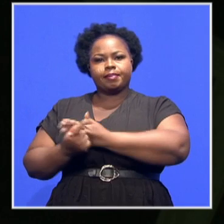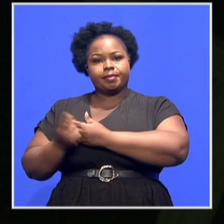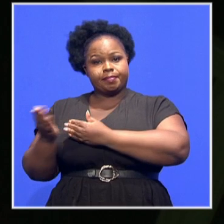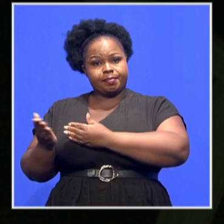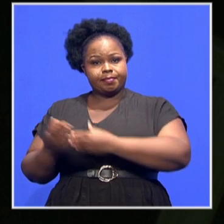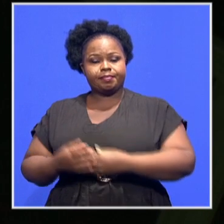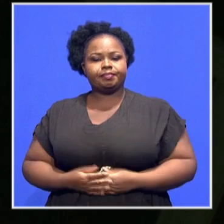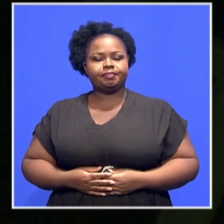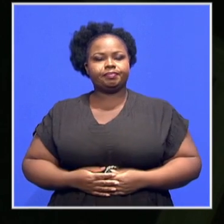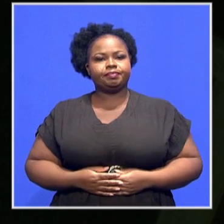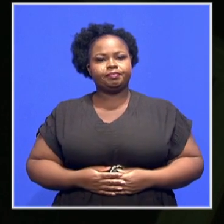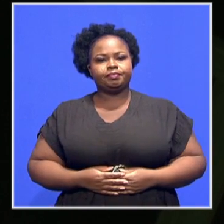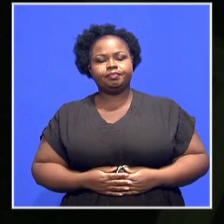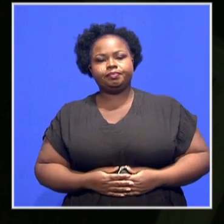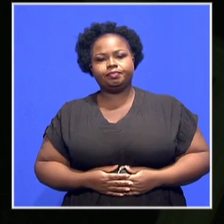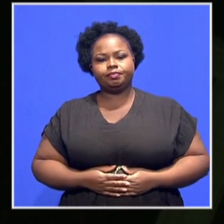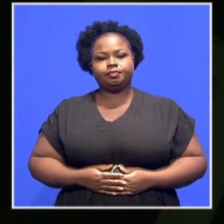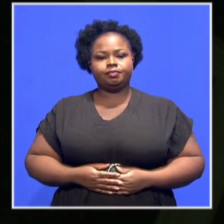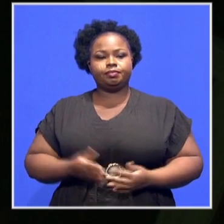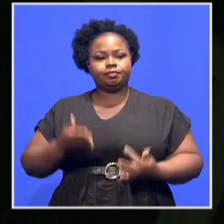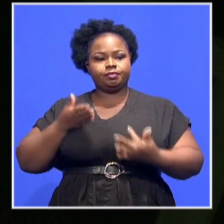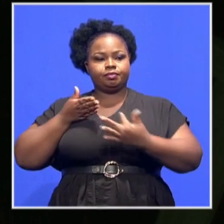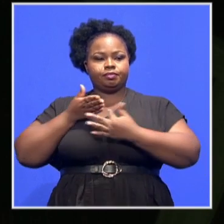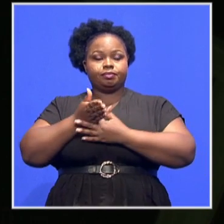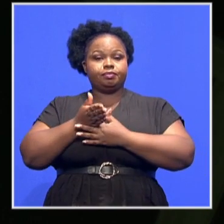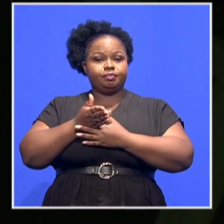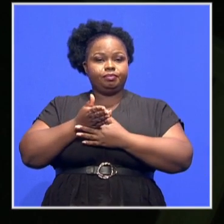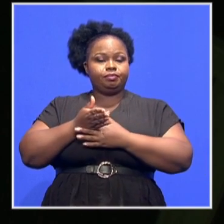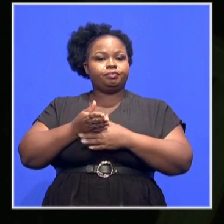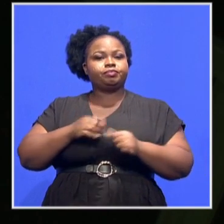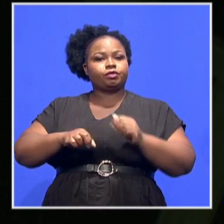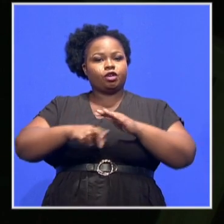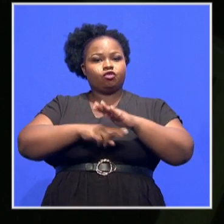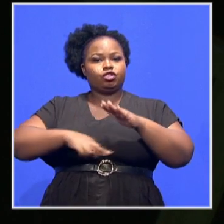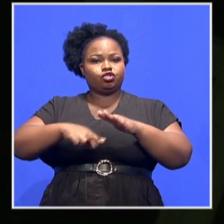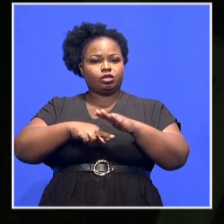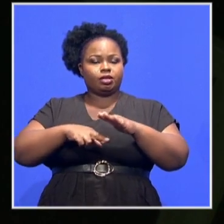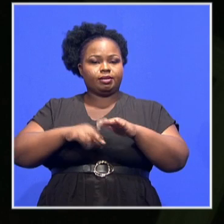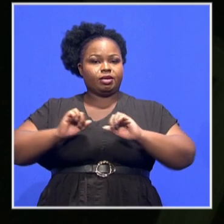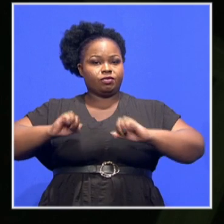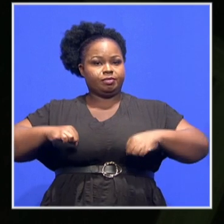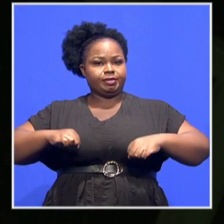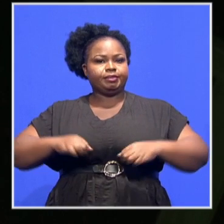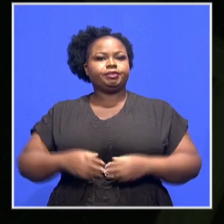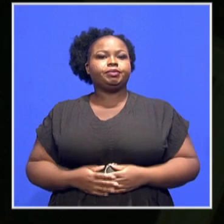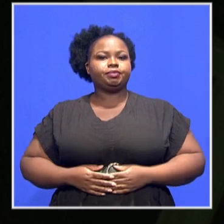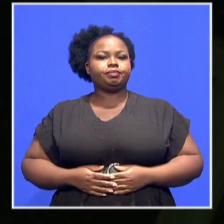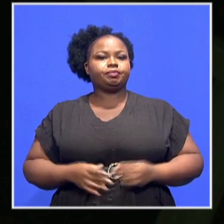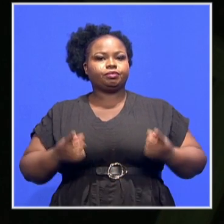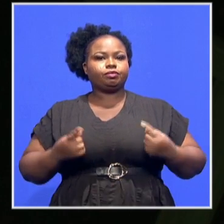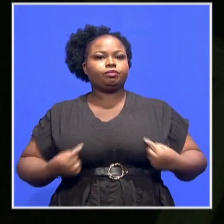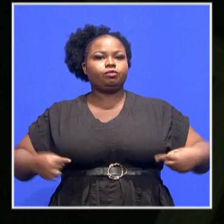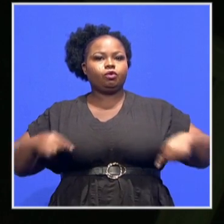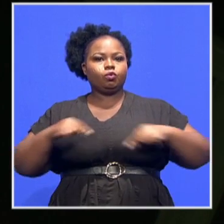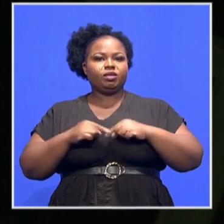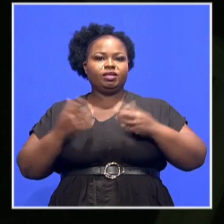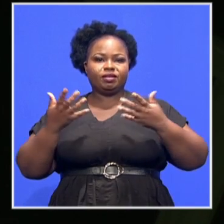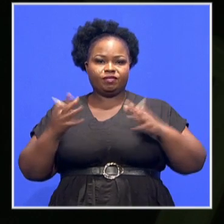Through a regional power pool agreement, we have already imported